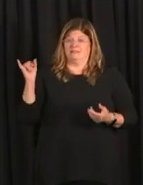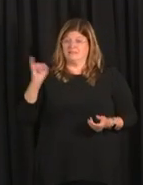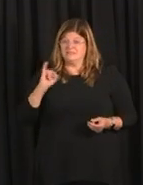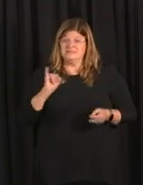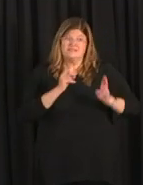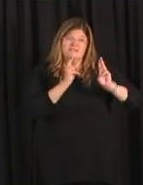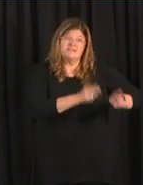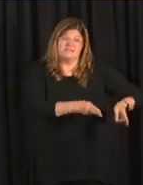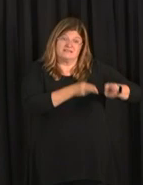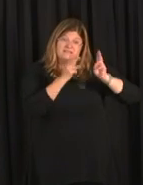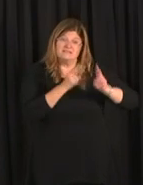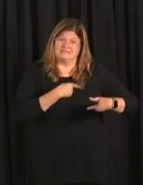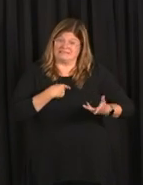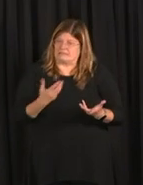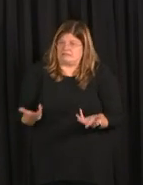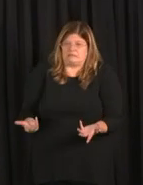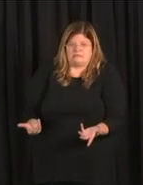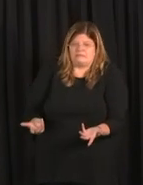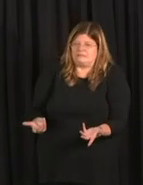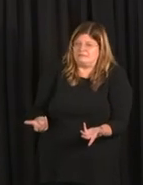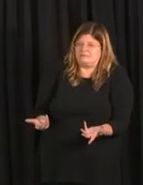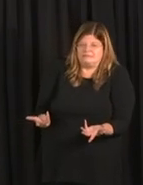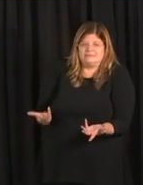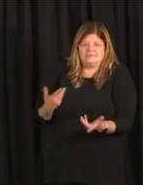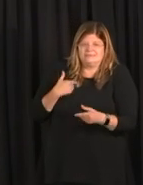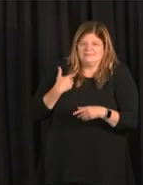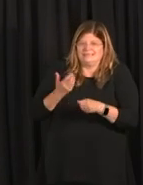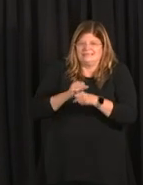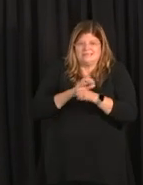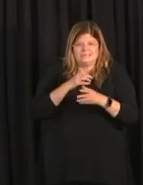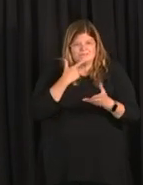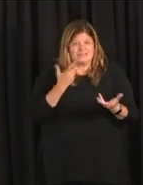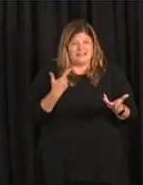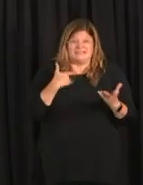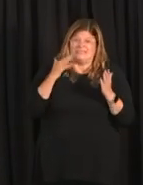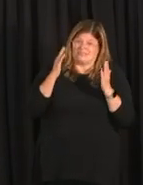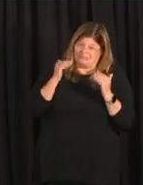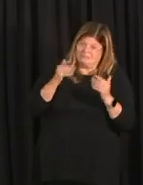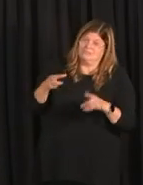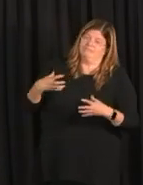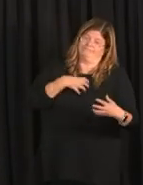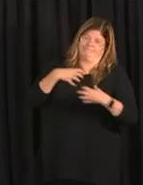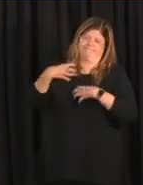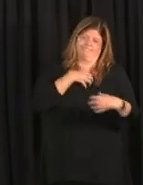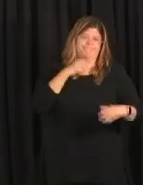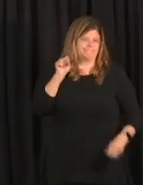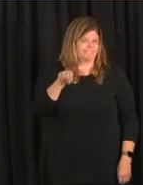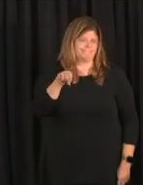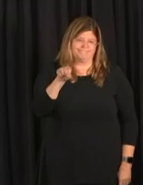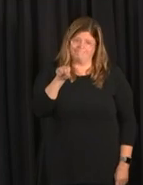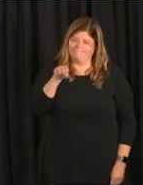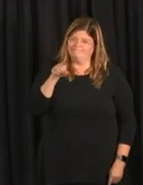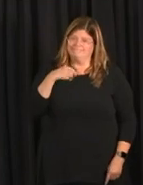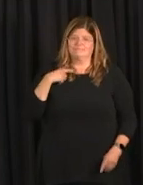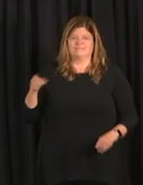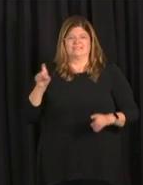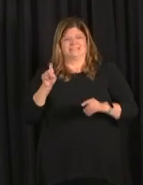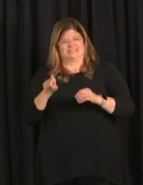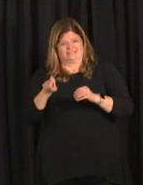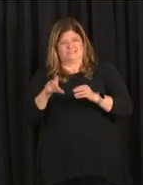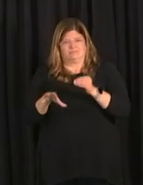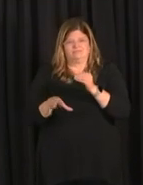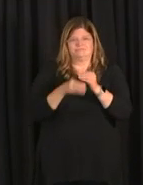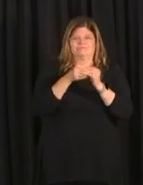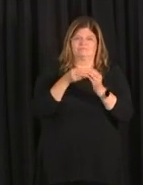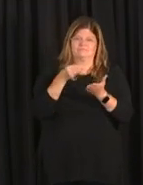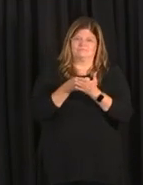And so it's reasonable to expect that that fund will need additional revenues and that there'll have to be an